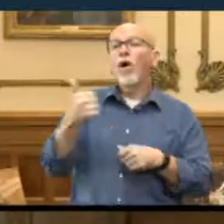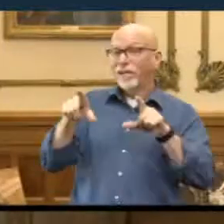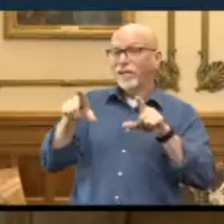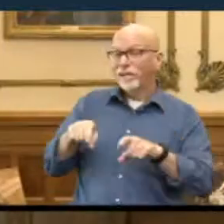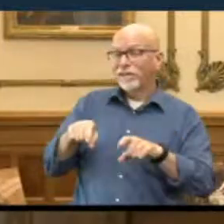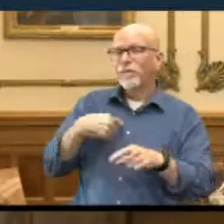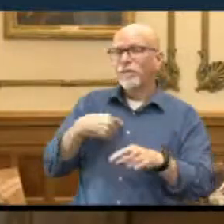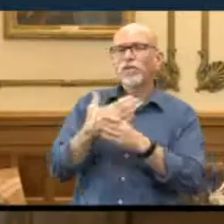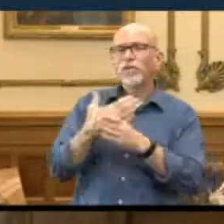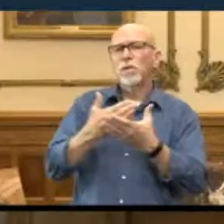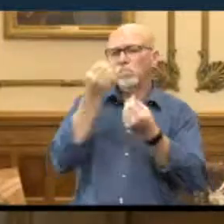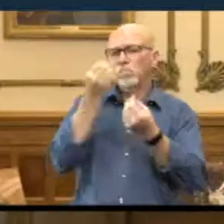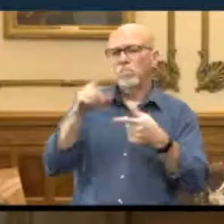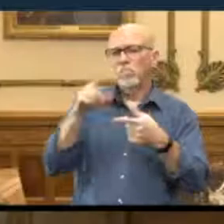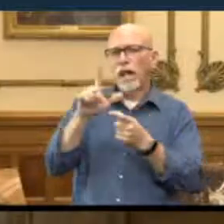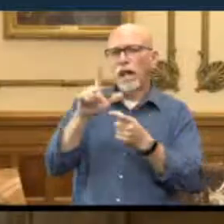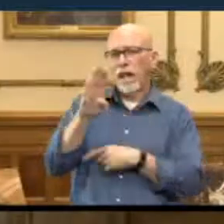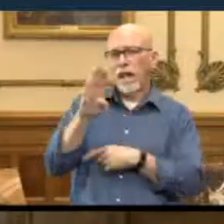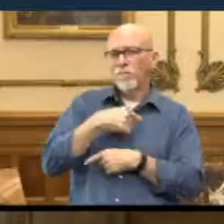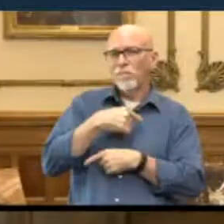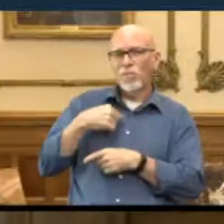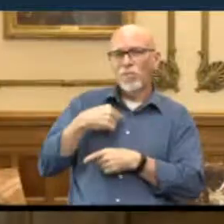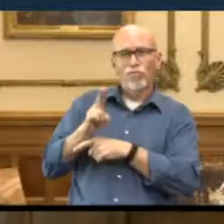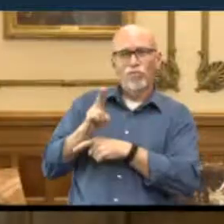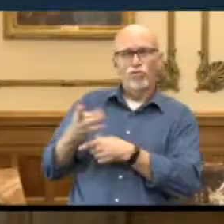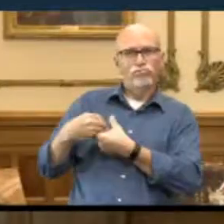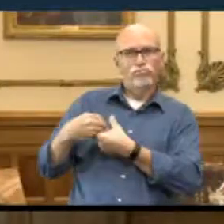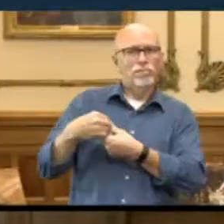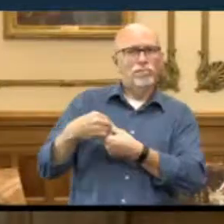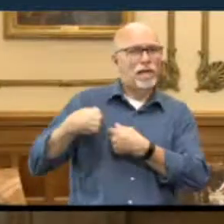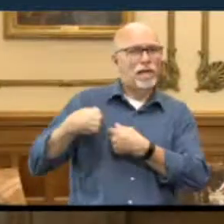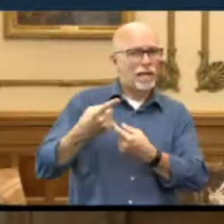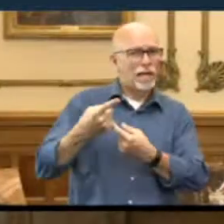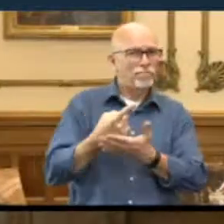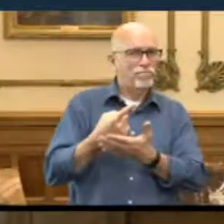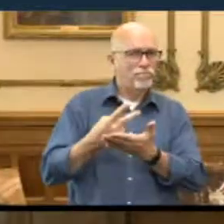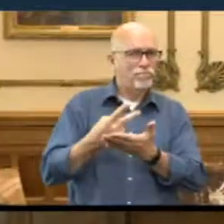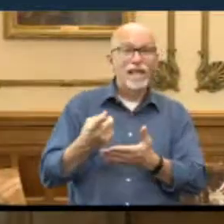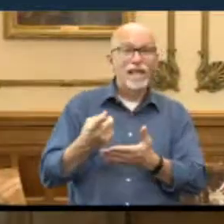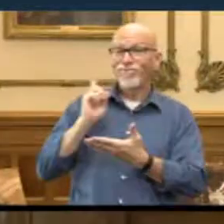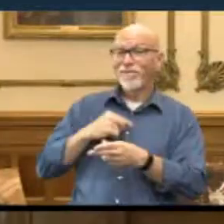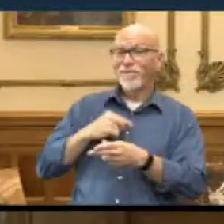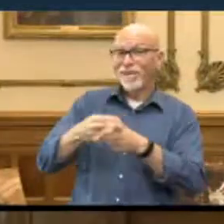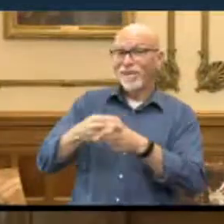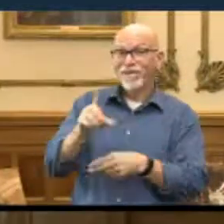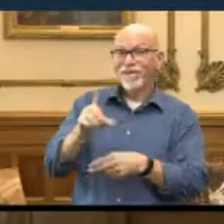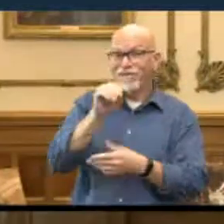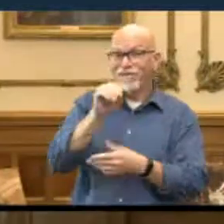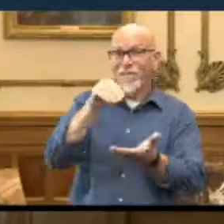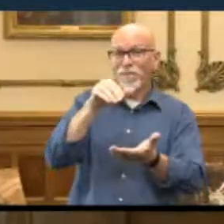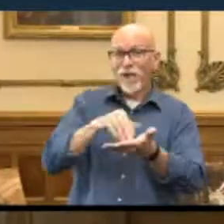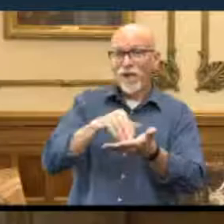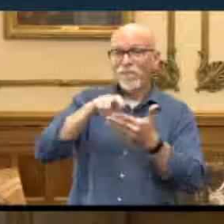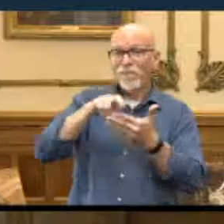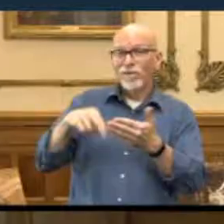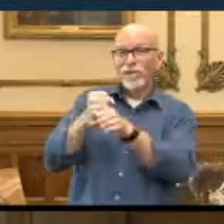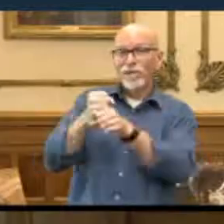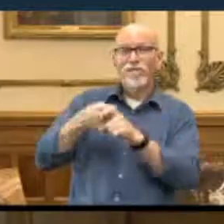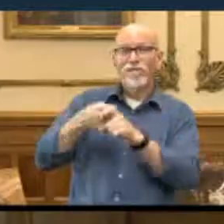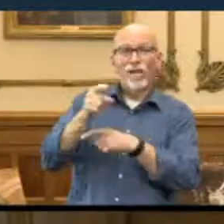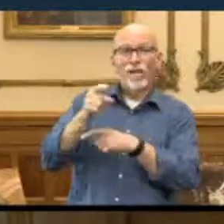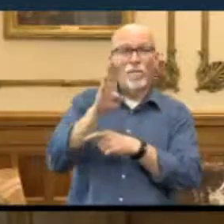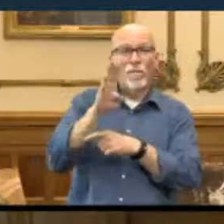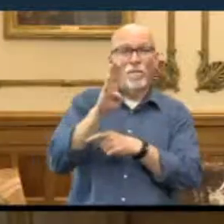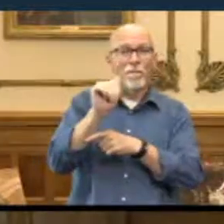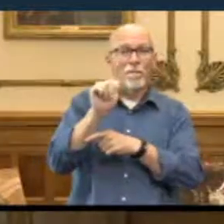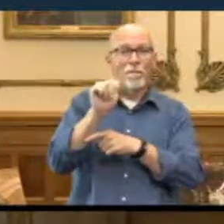some updates about labs that we have onboarded in the last couple of weeks. Last week, I mentioned about 50,000 results coming from the Vault labs